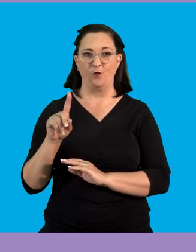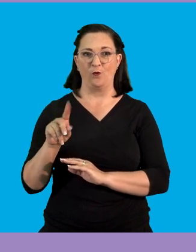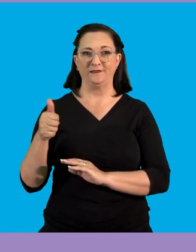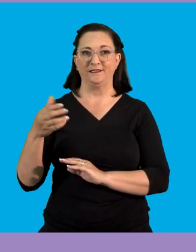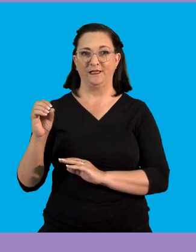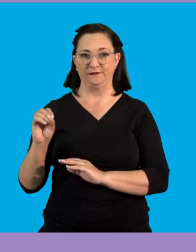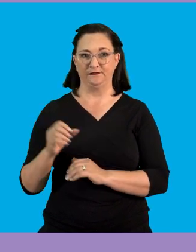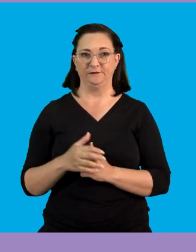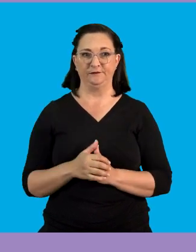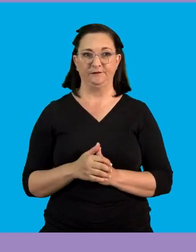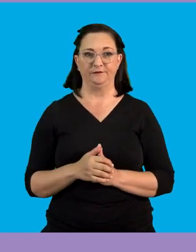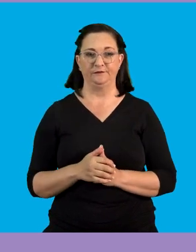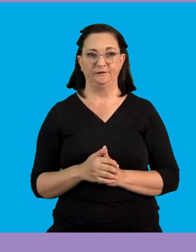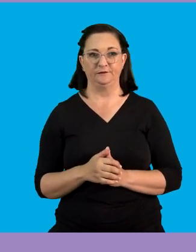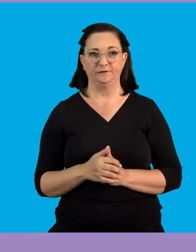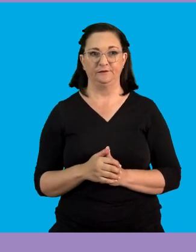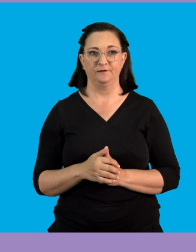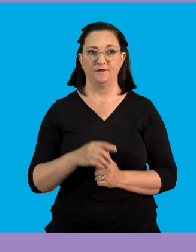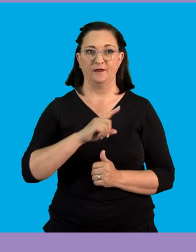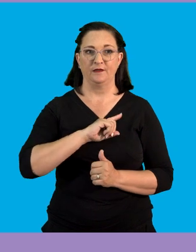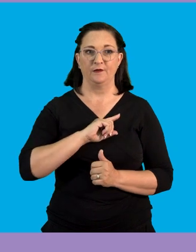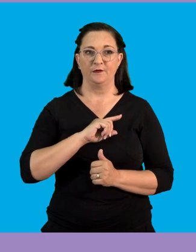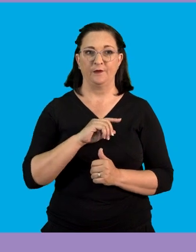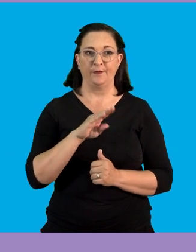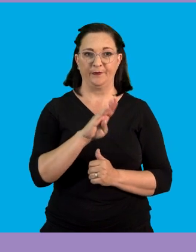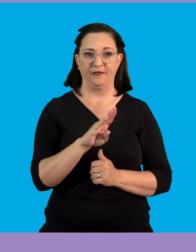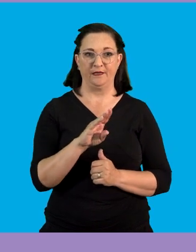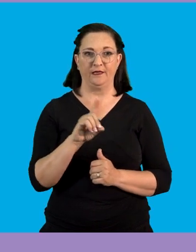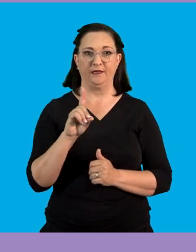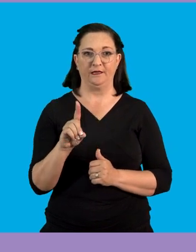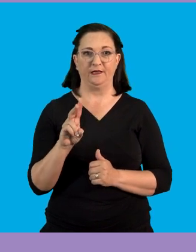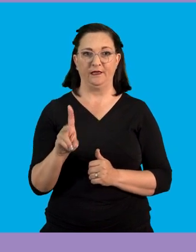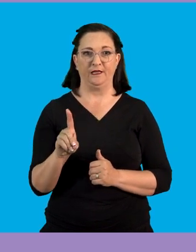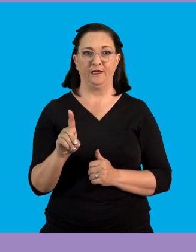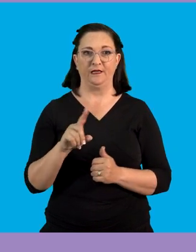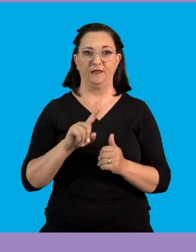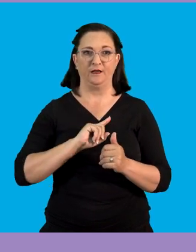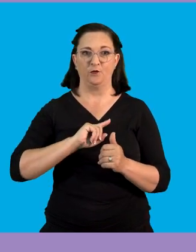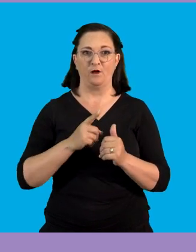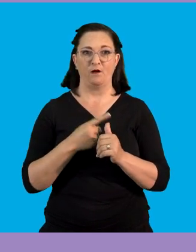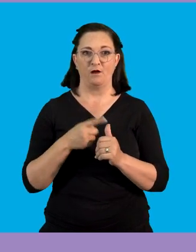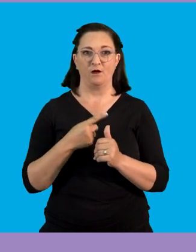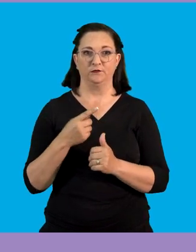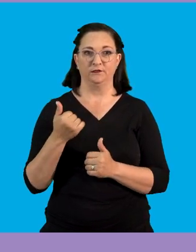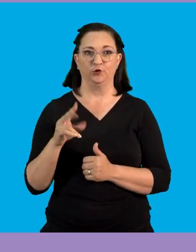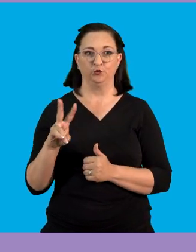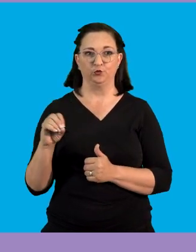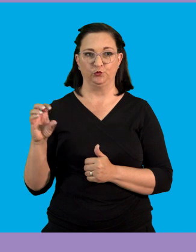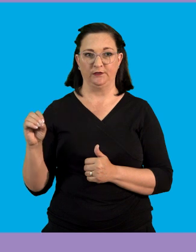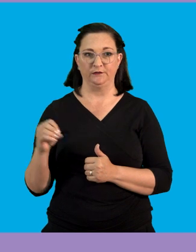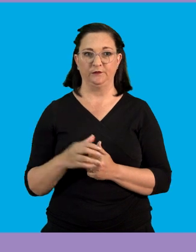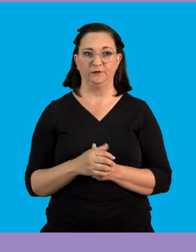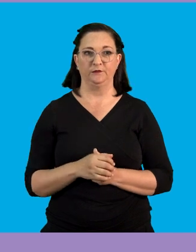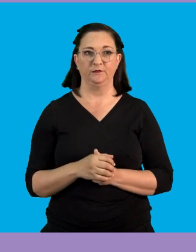160. So that means B and D would give us 200 degrees. But then